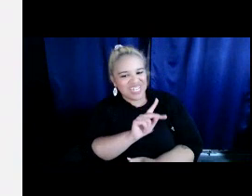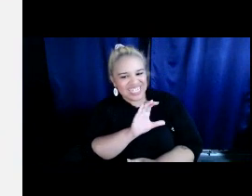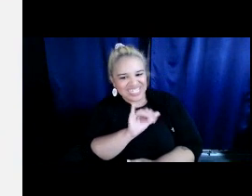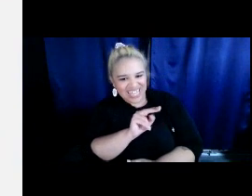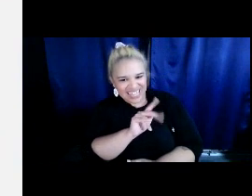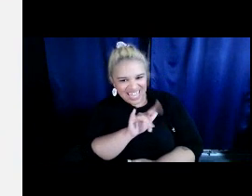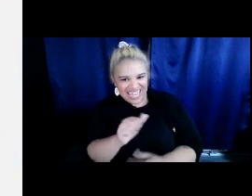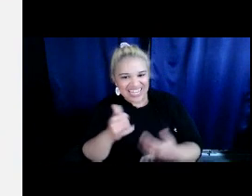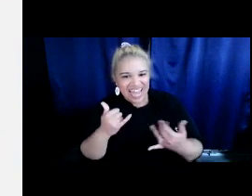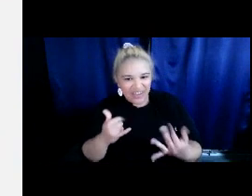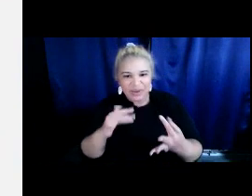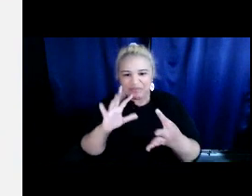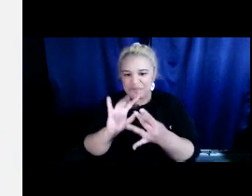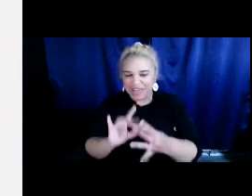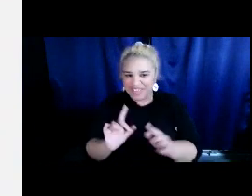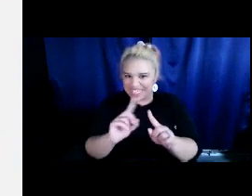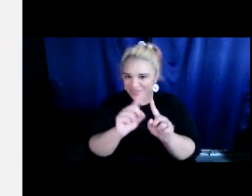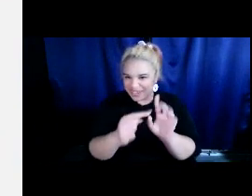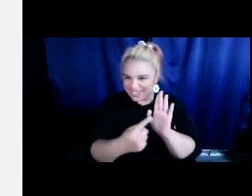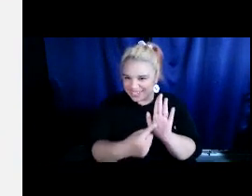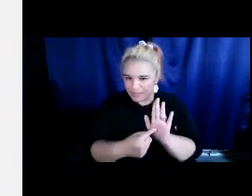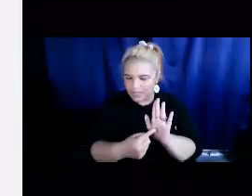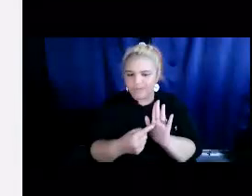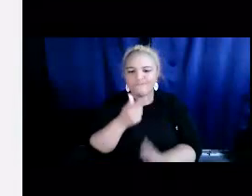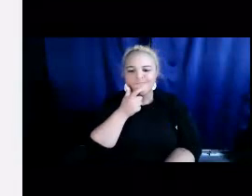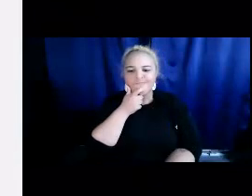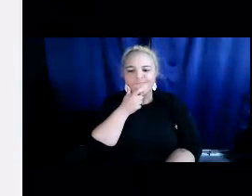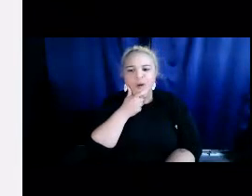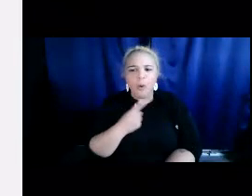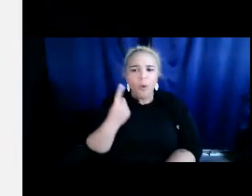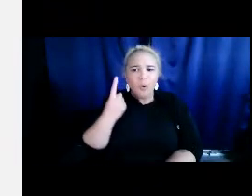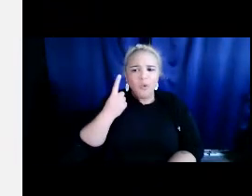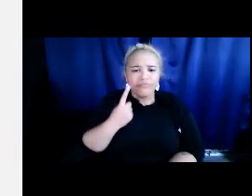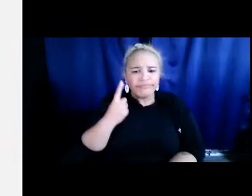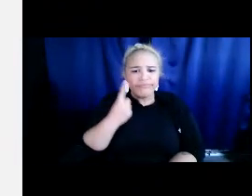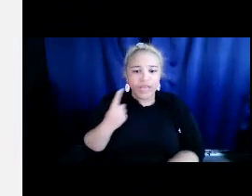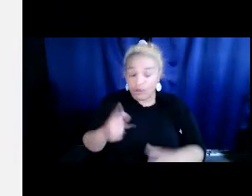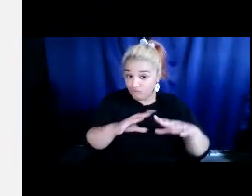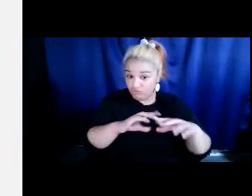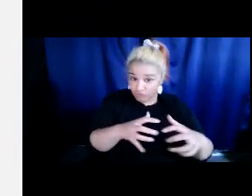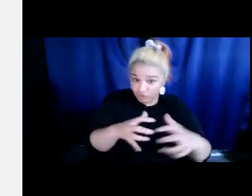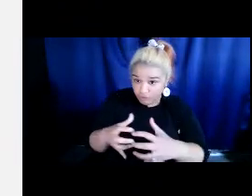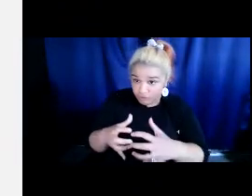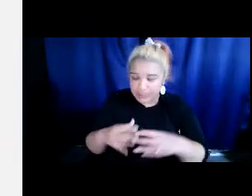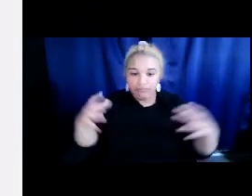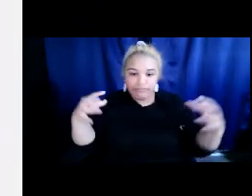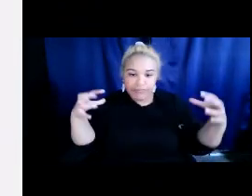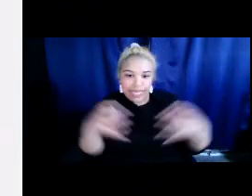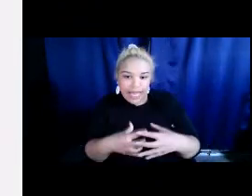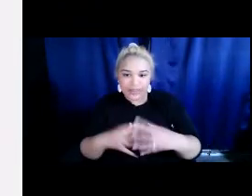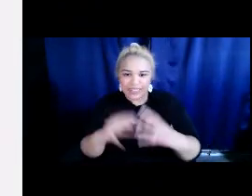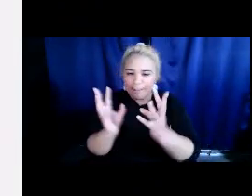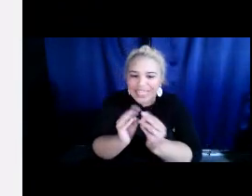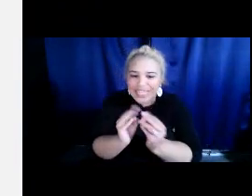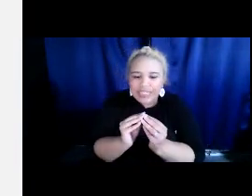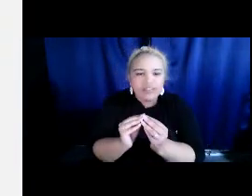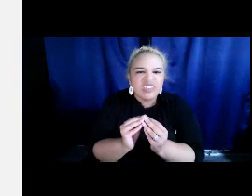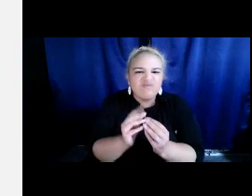considerations like ideas for group gatherings and meetings and creating a sensory-friendly facility.